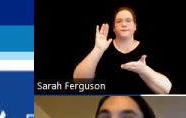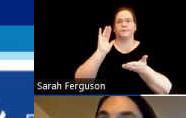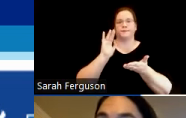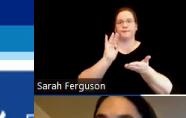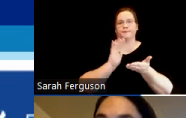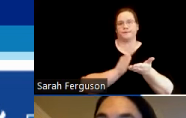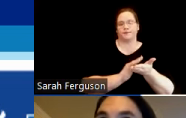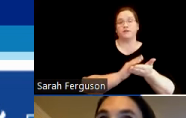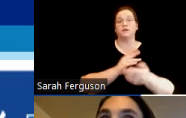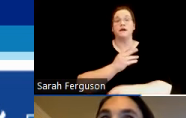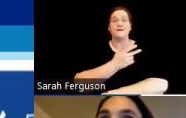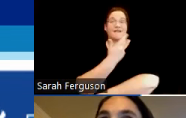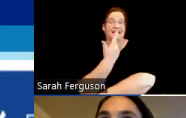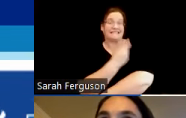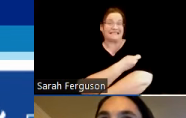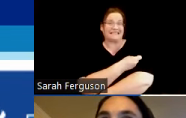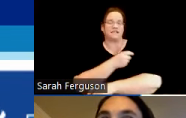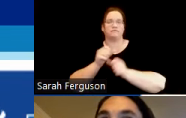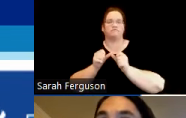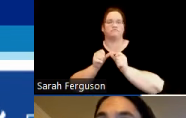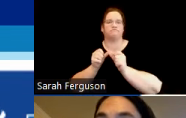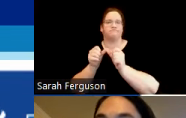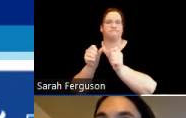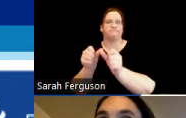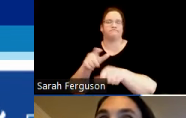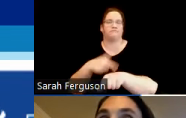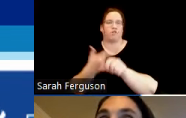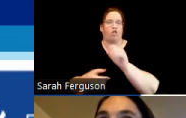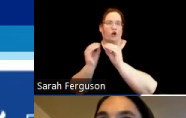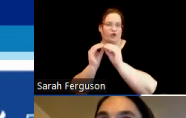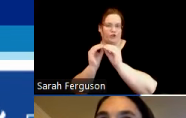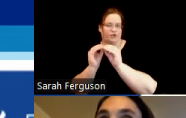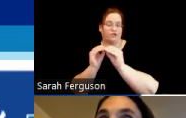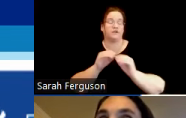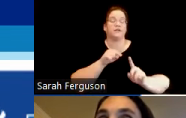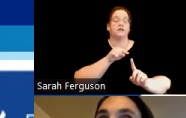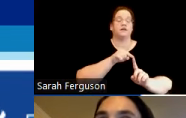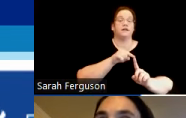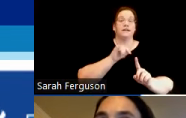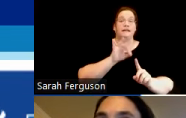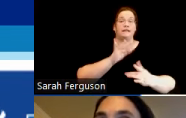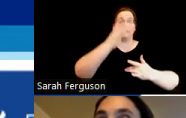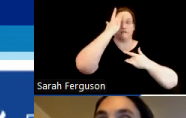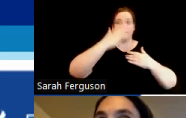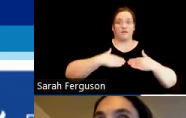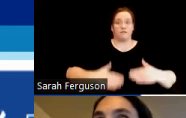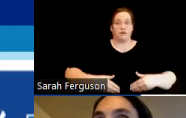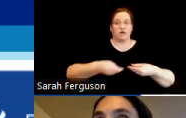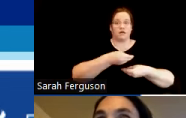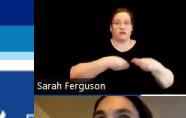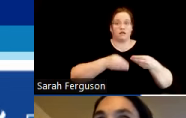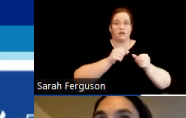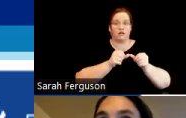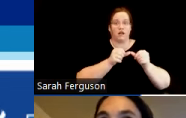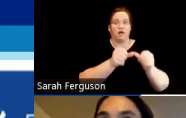It lasts longer. Immunity from infection wanes, and we don't actually feel like